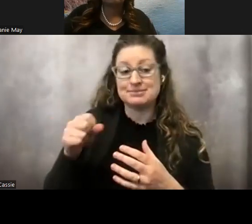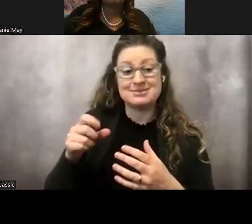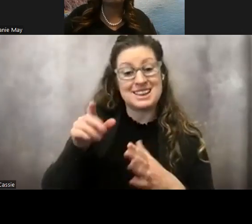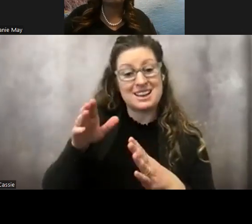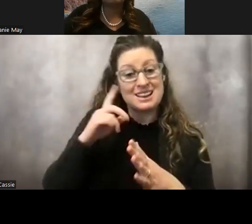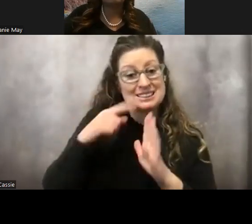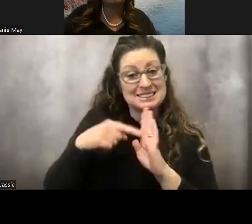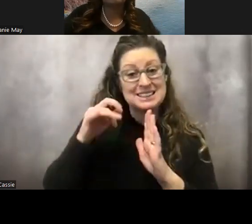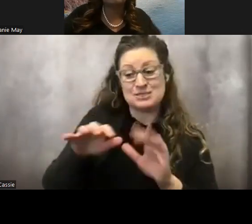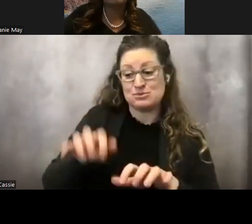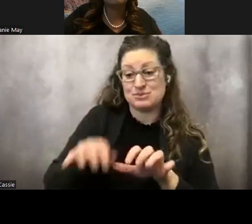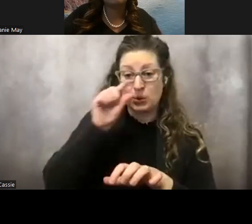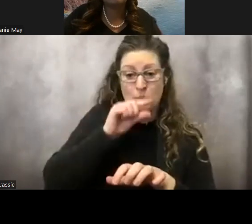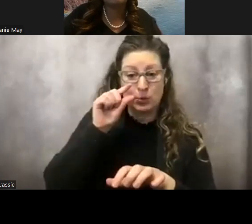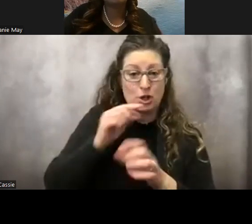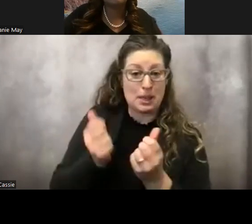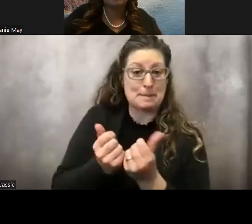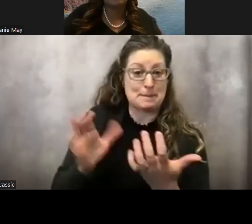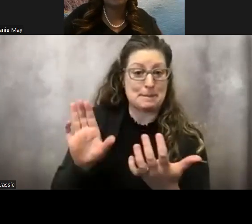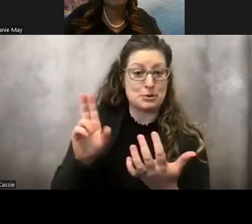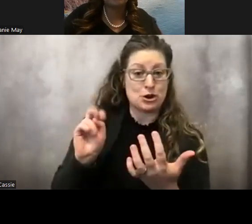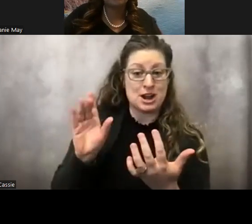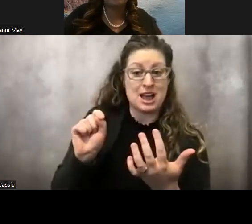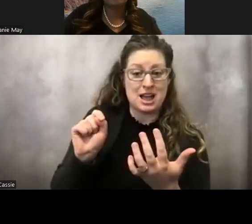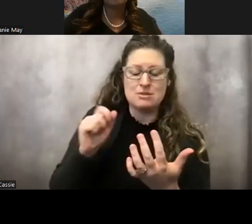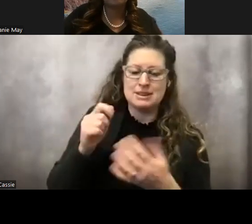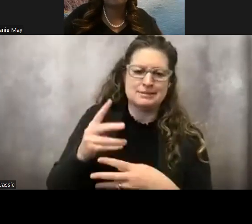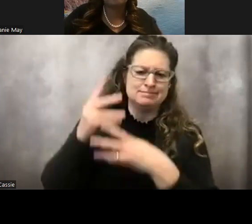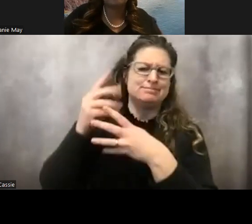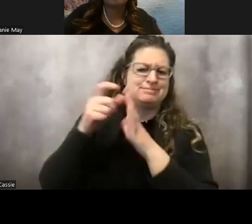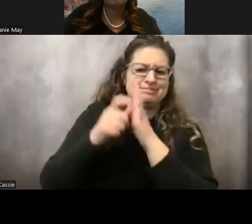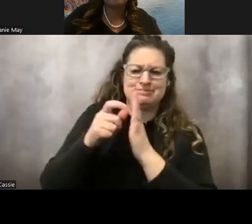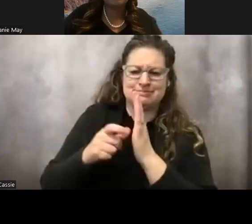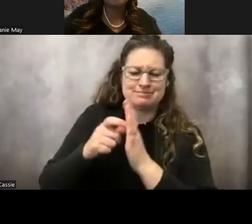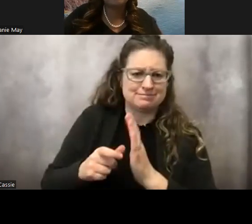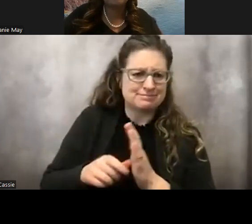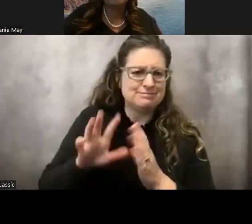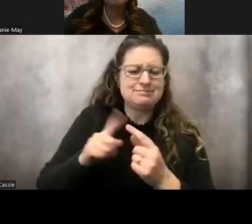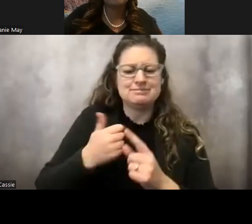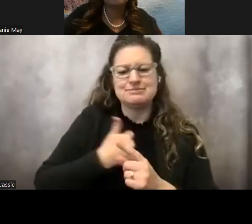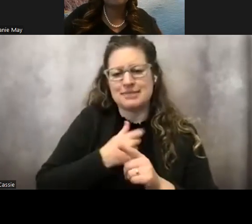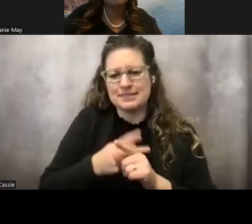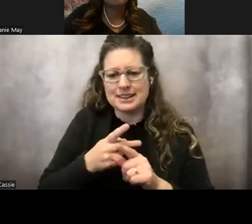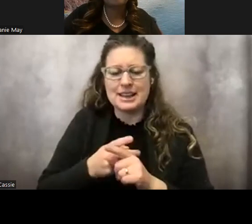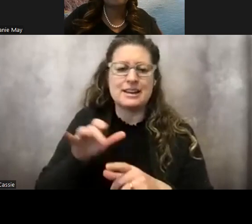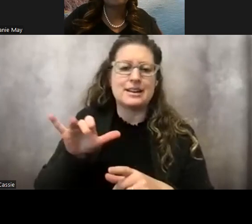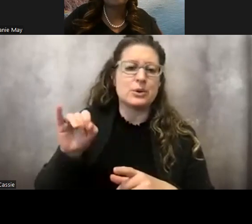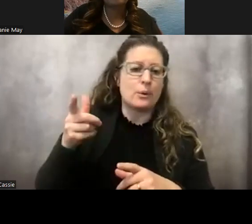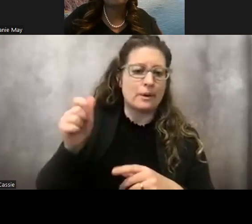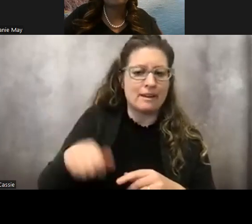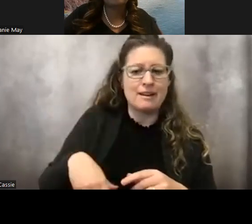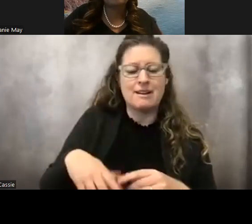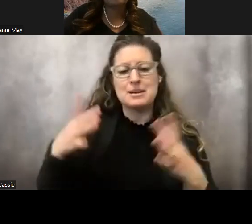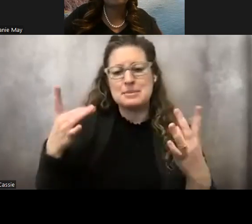a lot of articles about self-care and yoga and meditation. And this tends to be where the level at which the